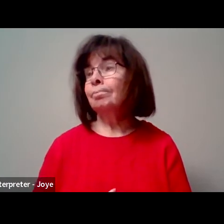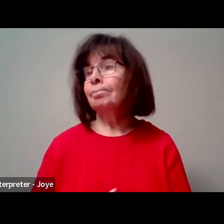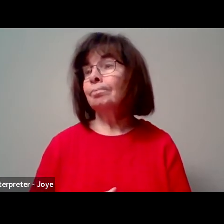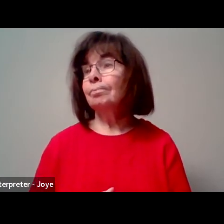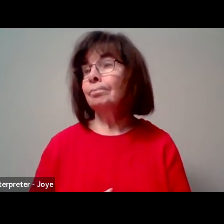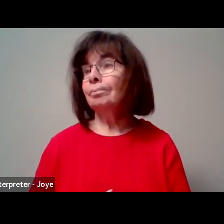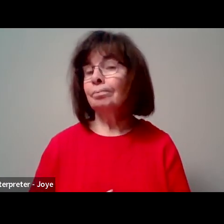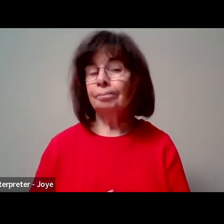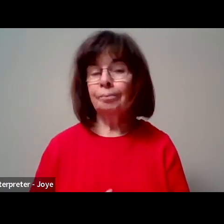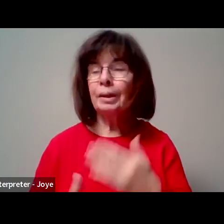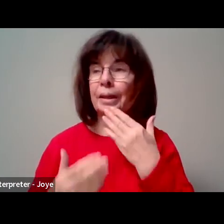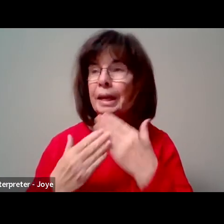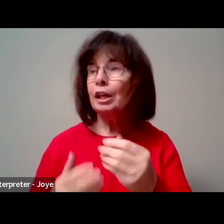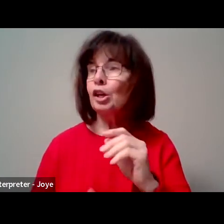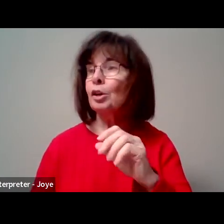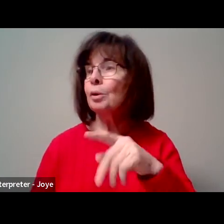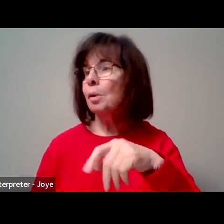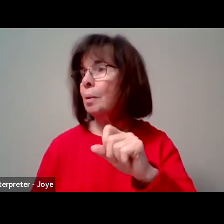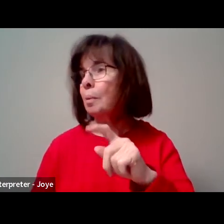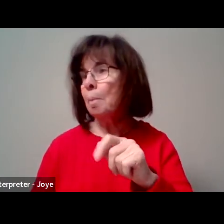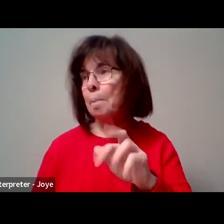Thank you, Pastor Arlene.